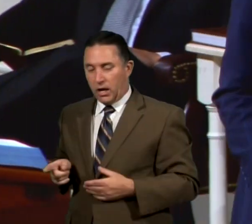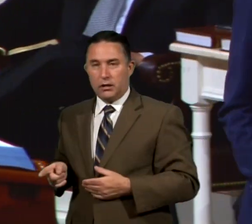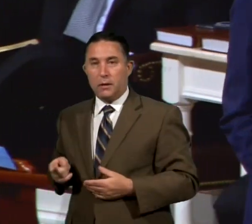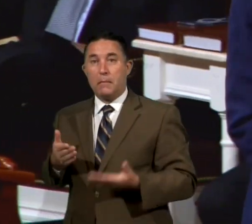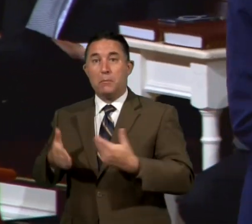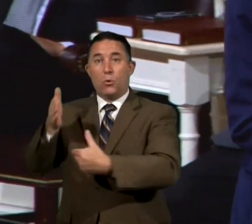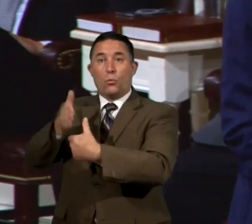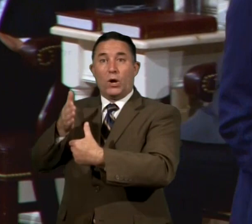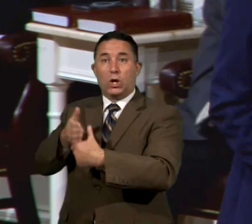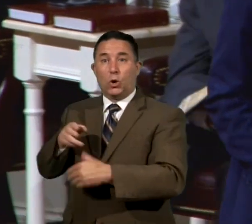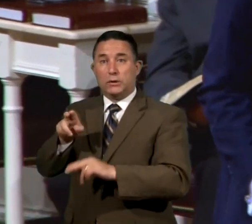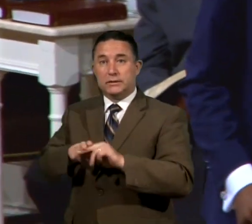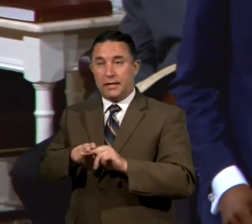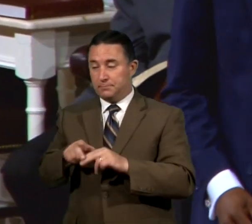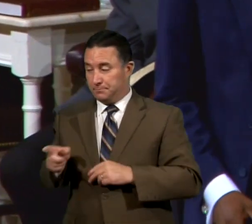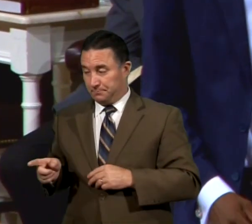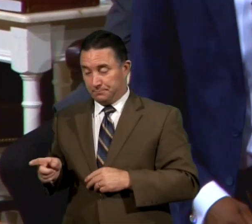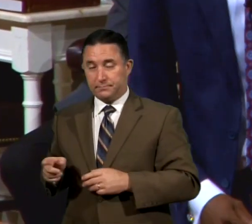sat in the window